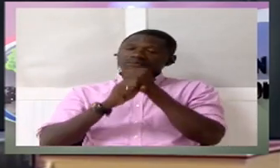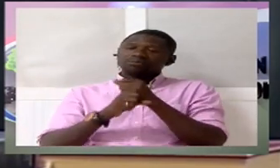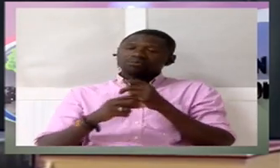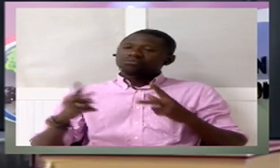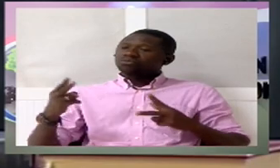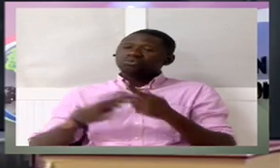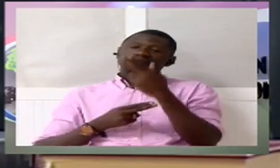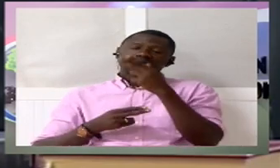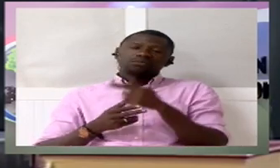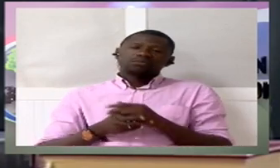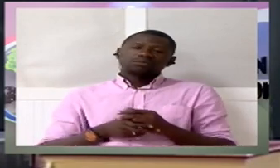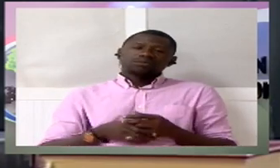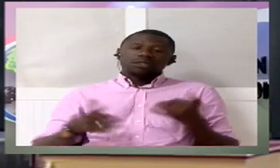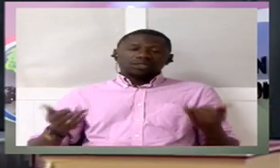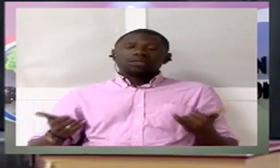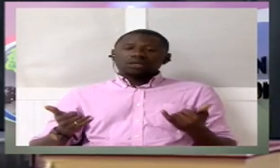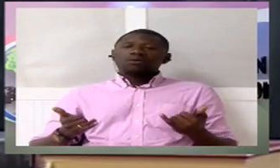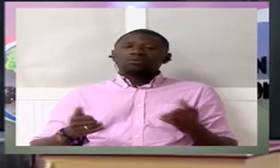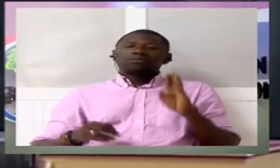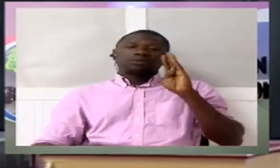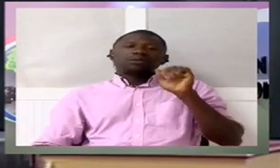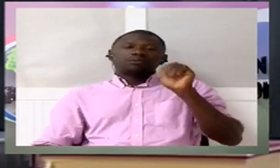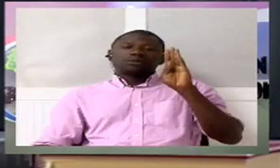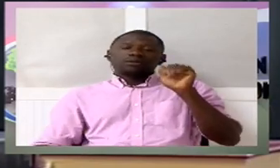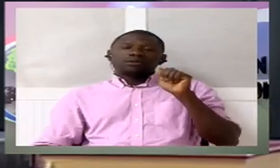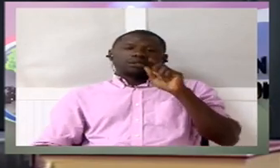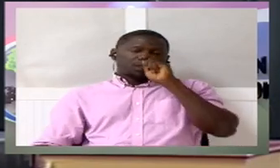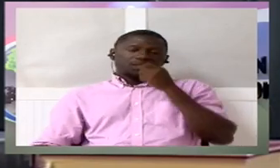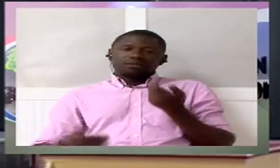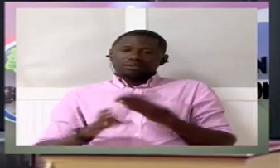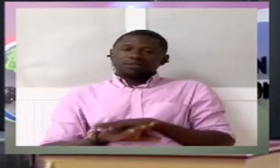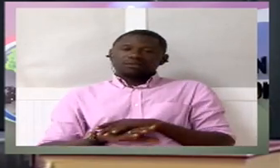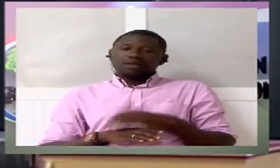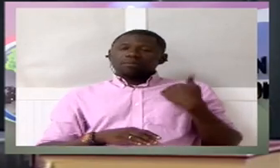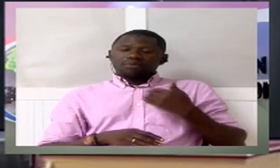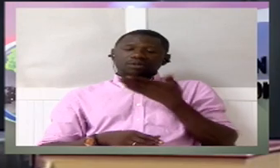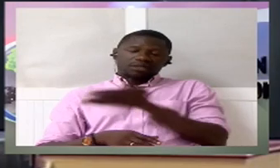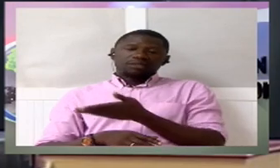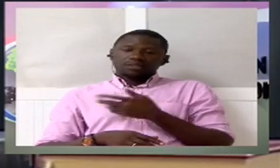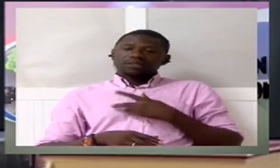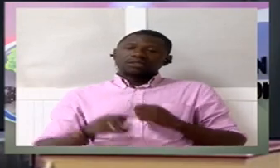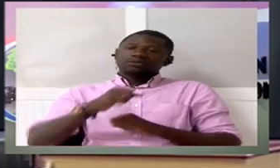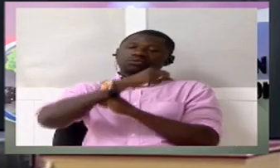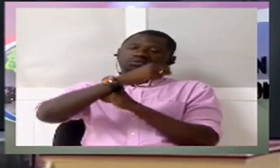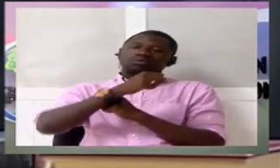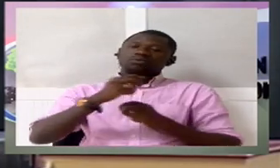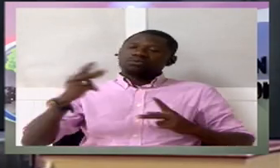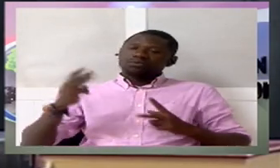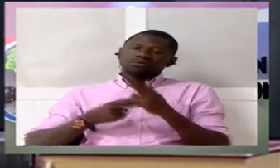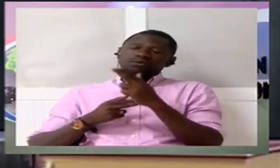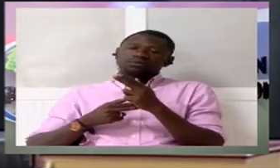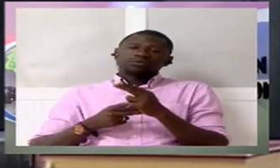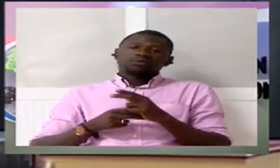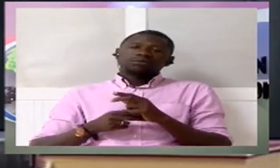off. Saim Baba Fata. Baba is dead. Those that were here, their assistants Gaddafi was cut